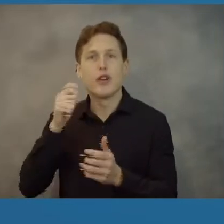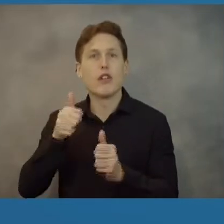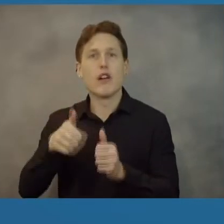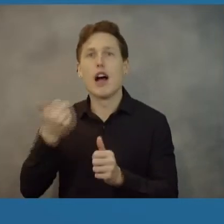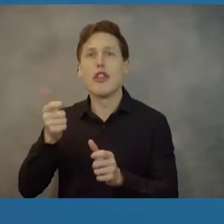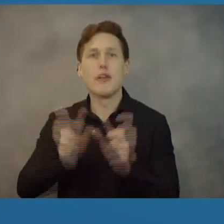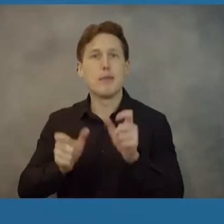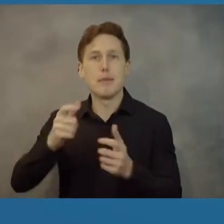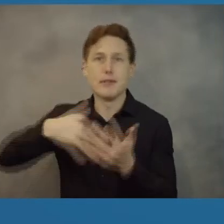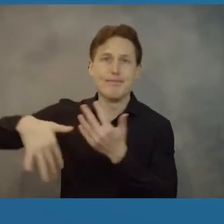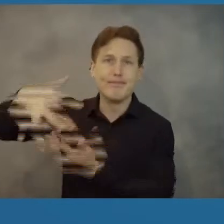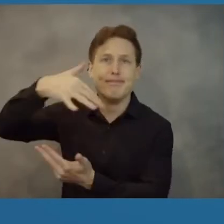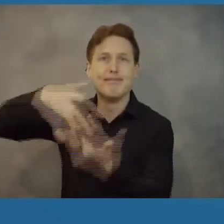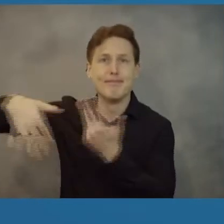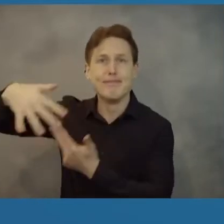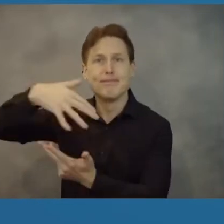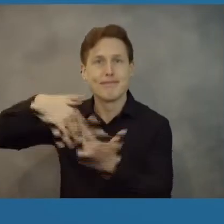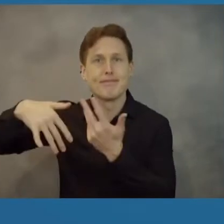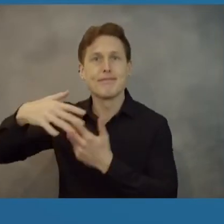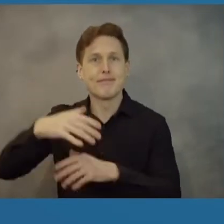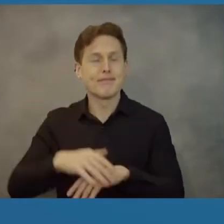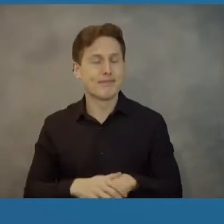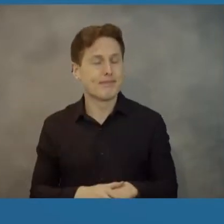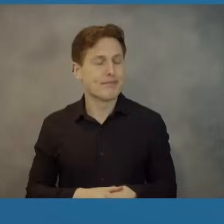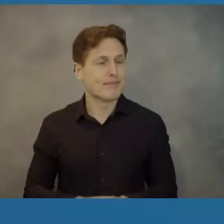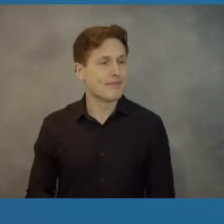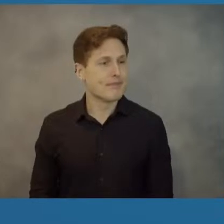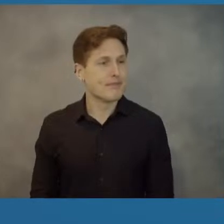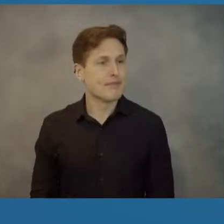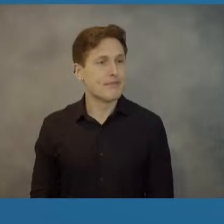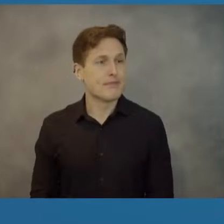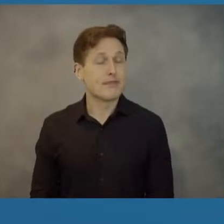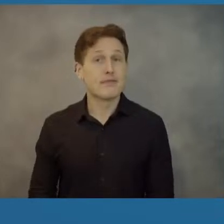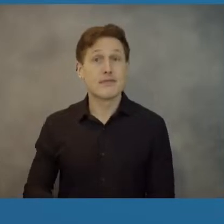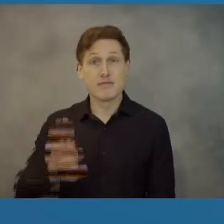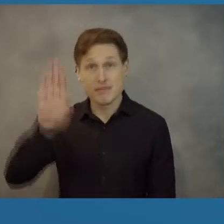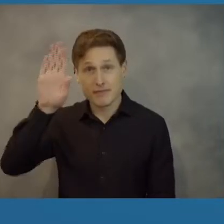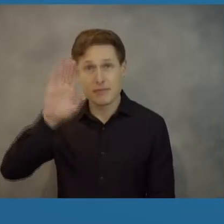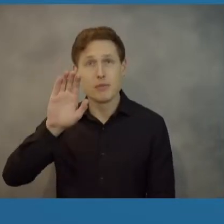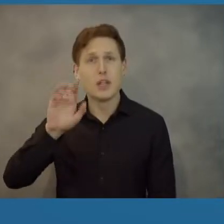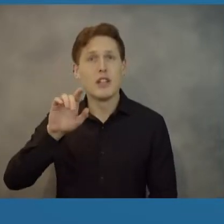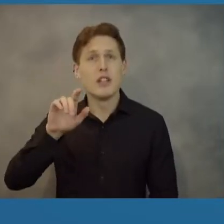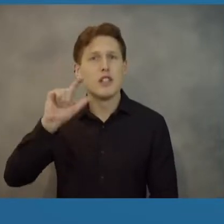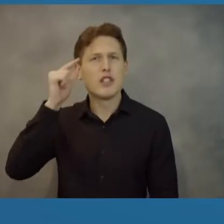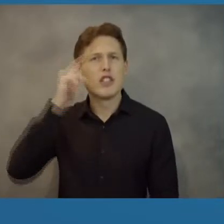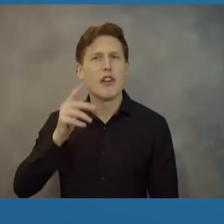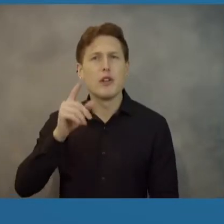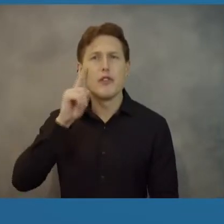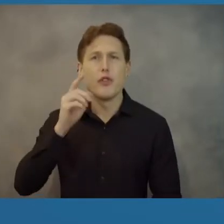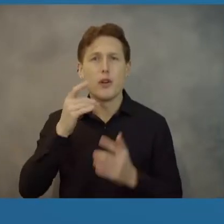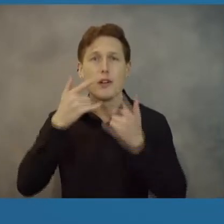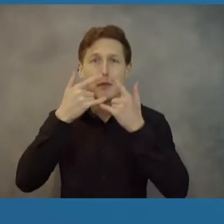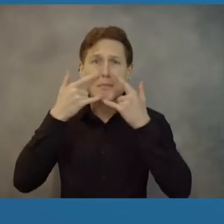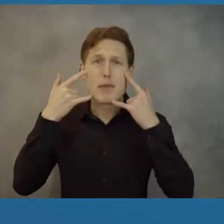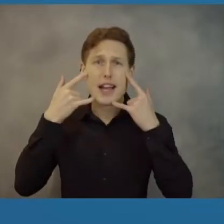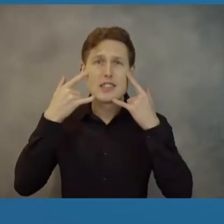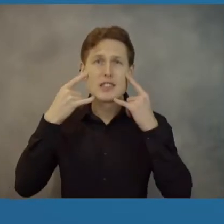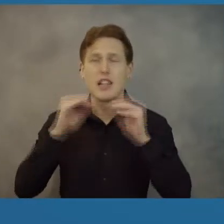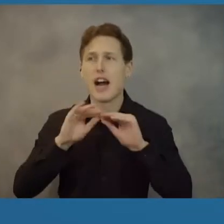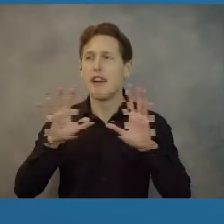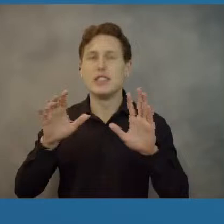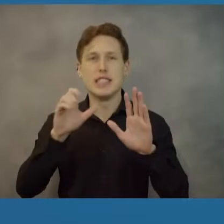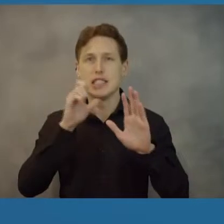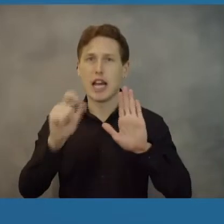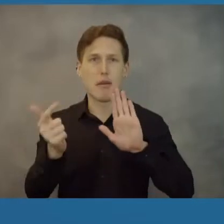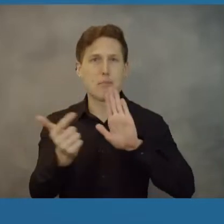Vaughn, and then Zach in the future. Governor, on masks, what we arrived at is obviously not a mask ban like we